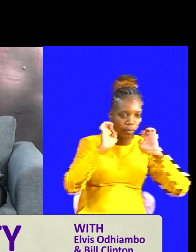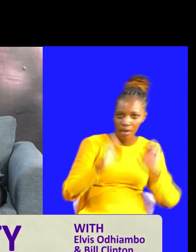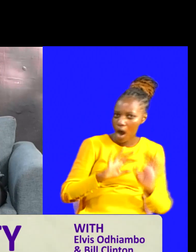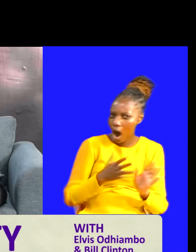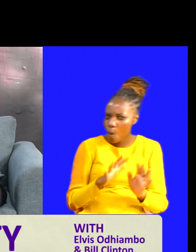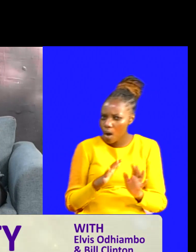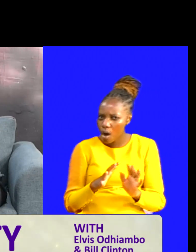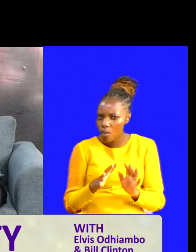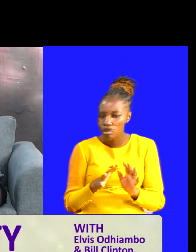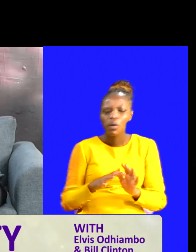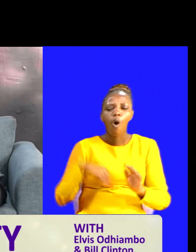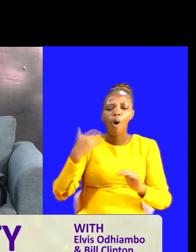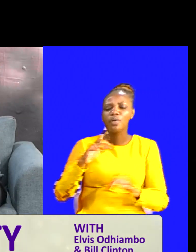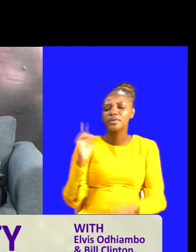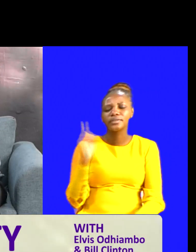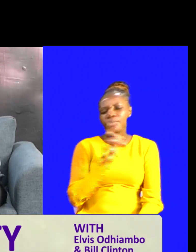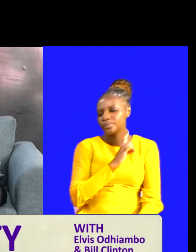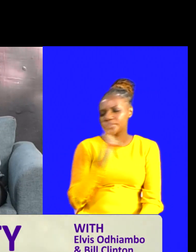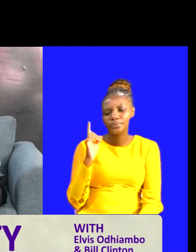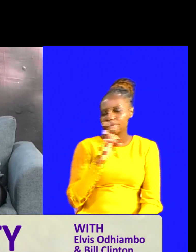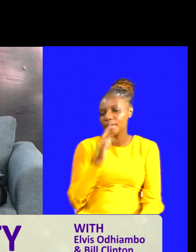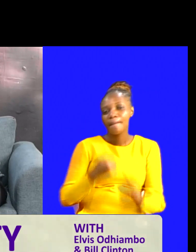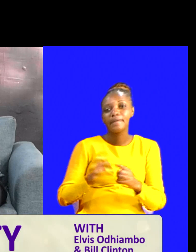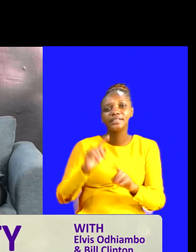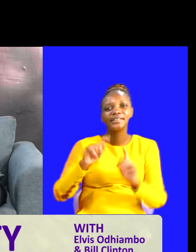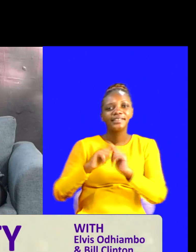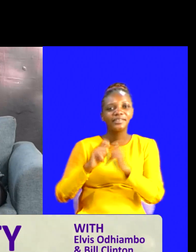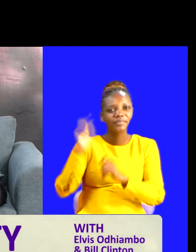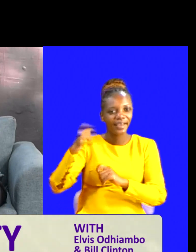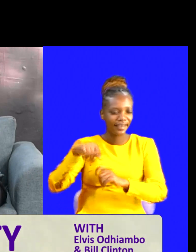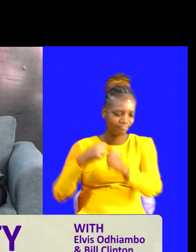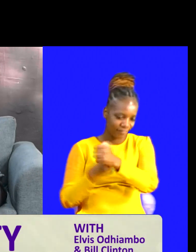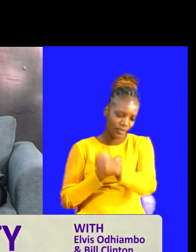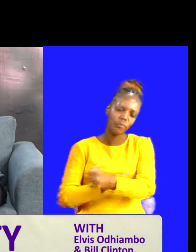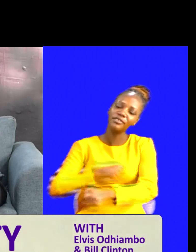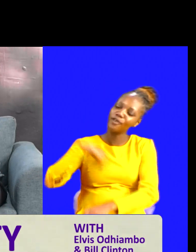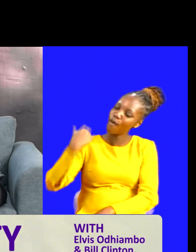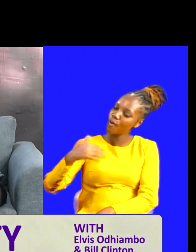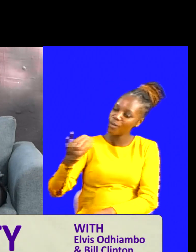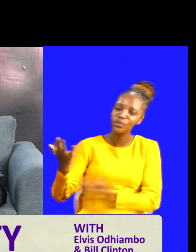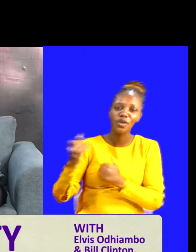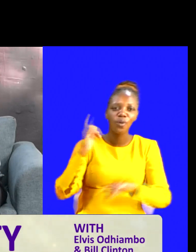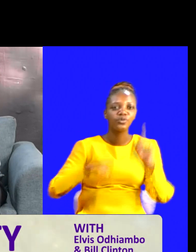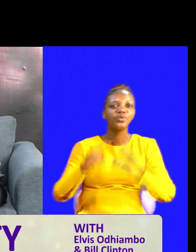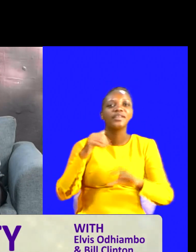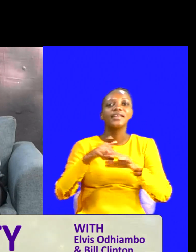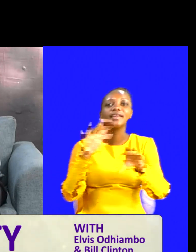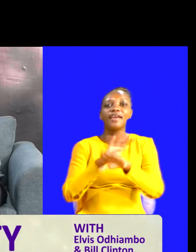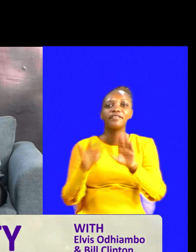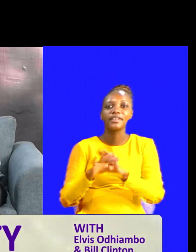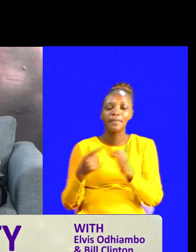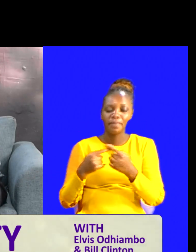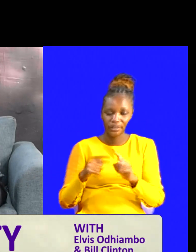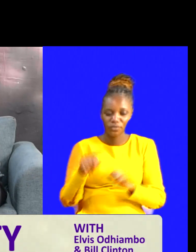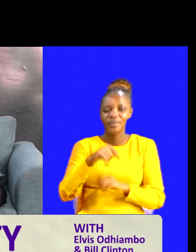know, a stiff one. So hopefully, but Team Kenya all through, you know, we're hoping to Washine was out there. Yes, but we are also aware